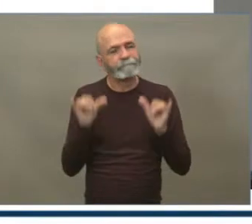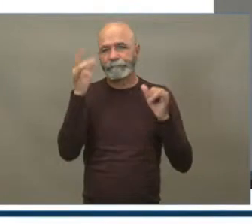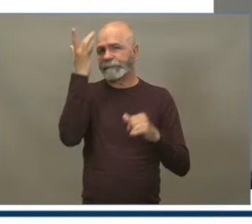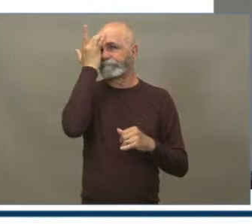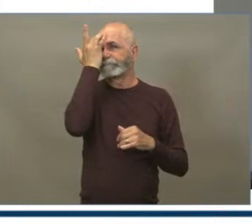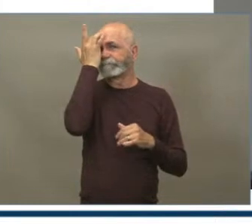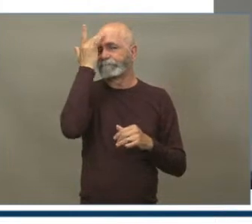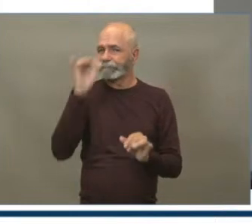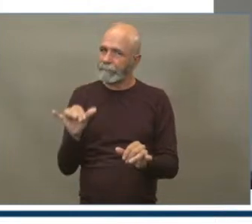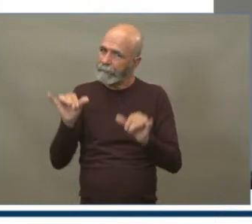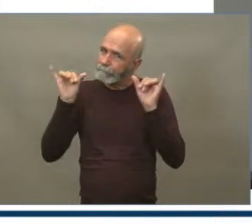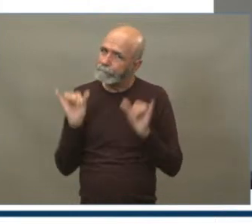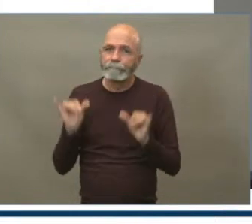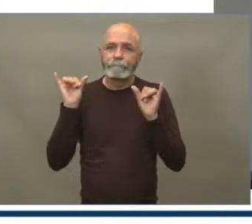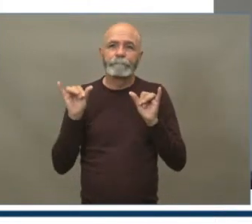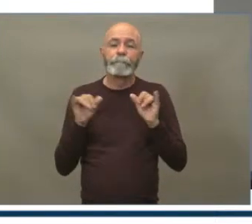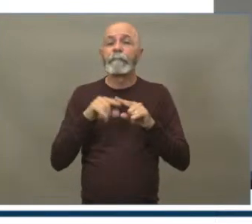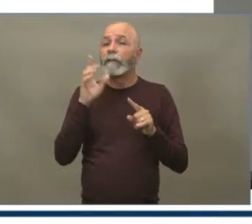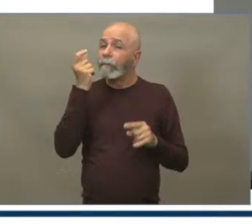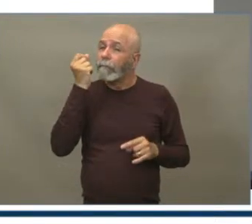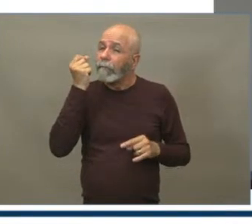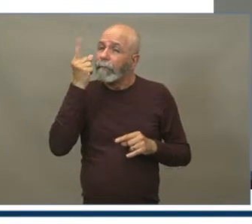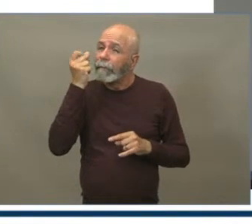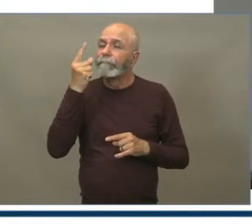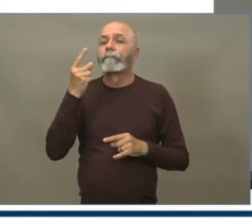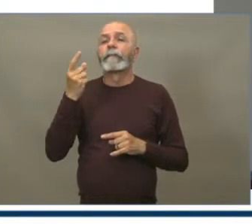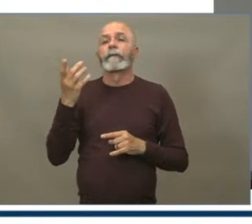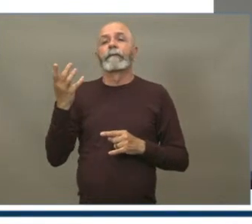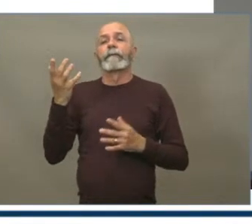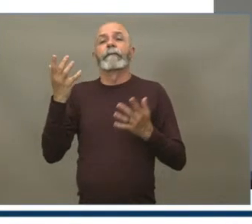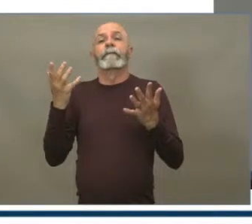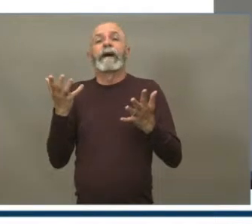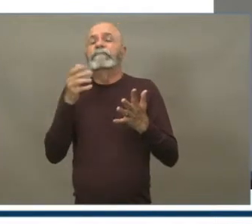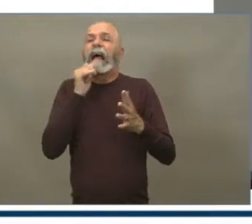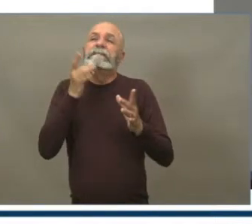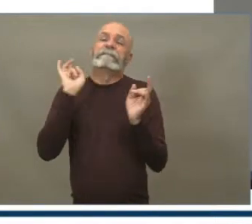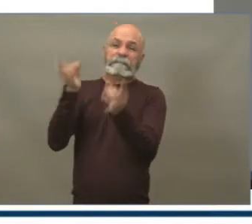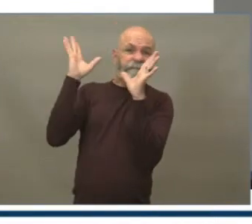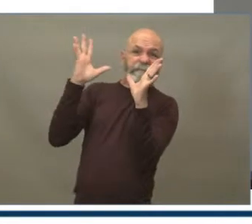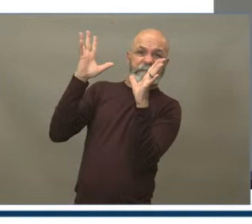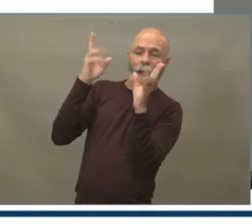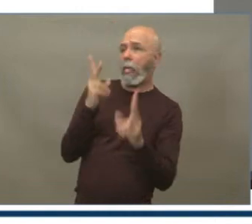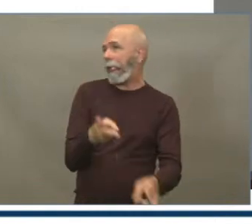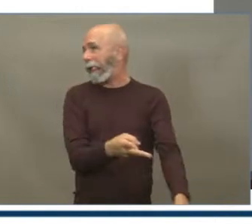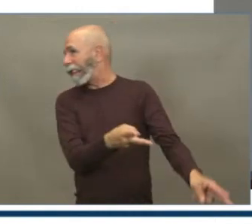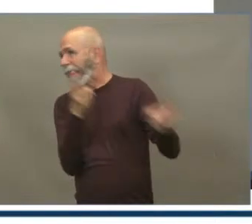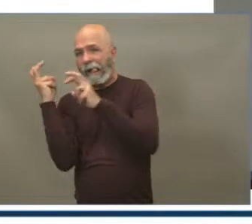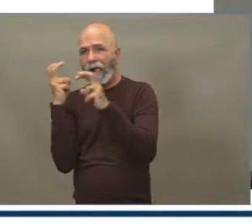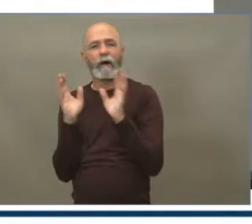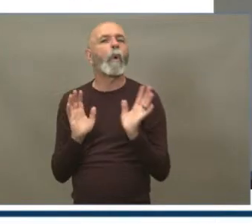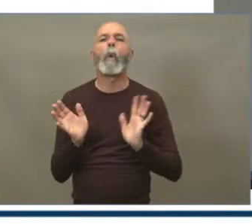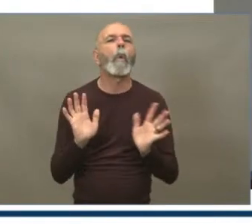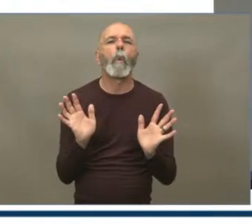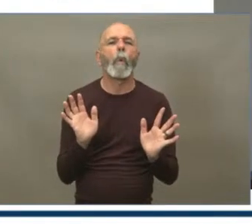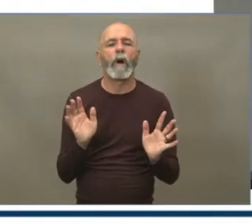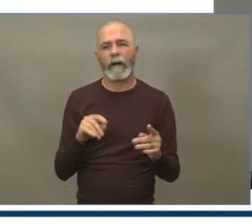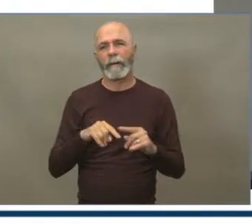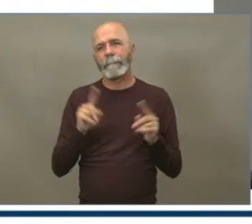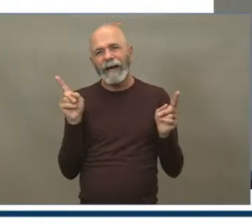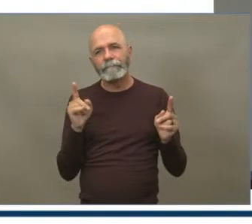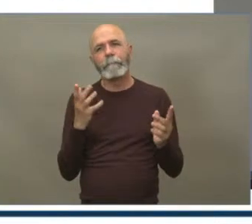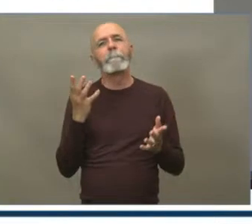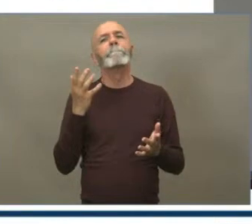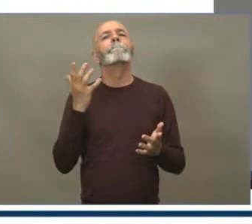disease is in all likelihood going to be mild, and that they're going to be much less infectious and much less able to pass the virus on